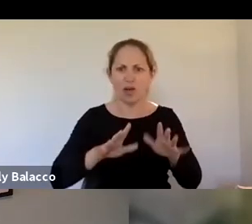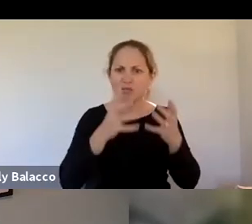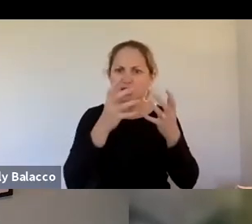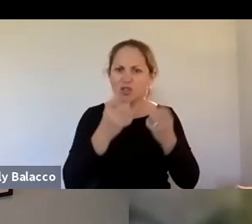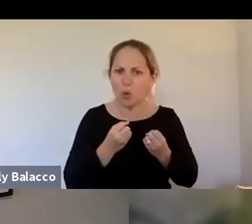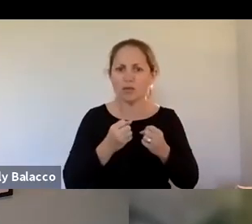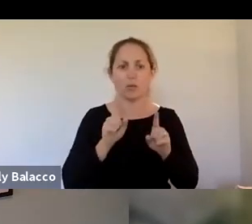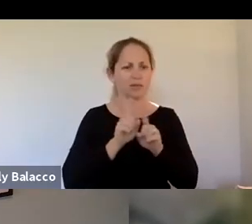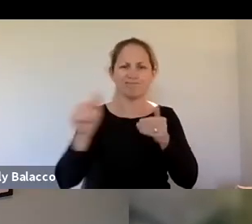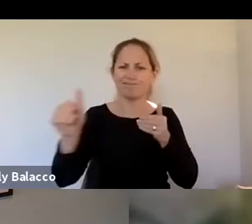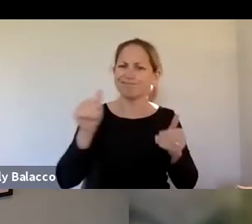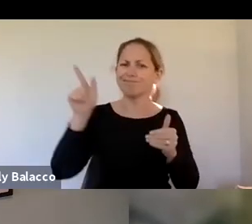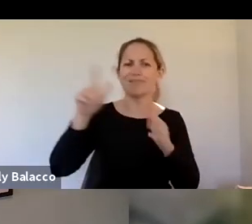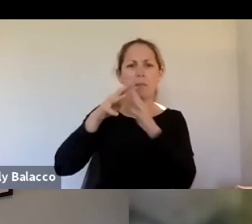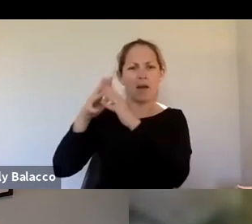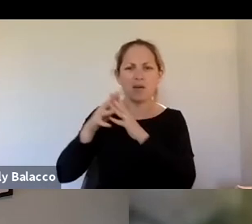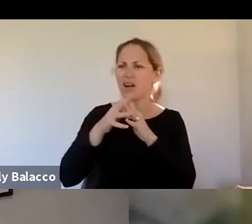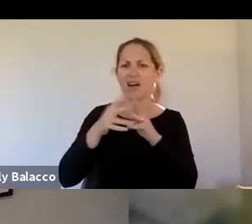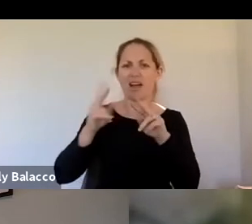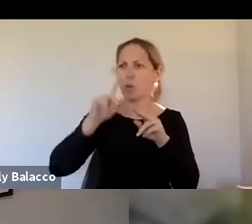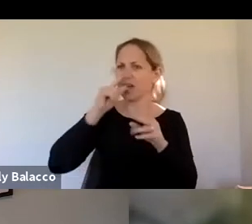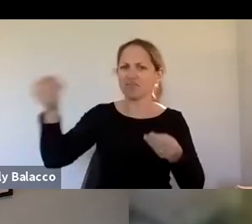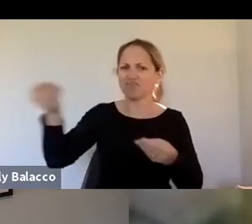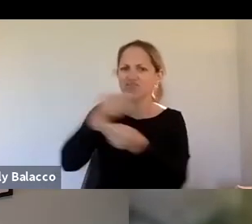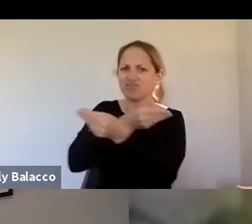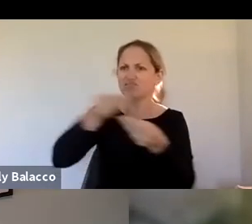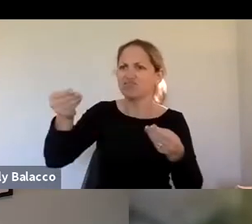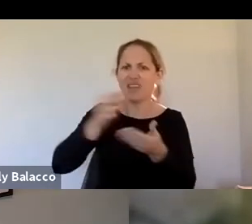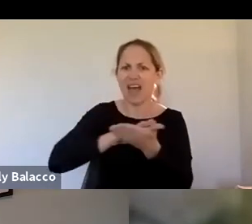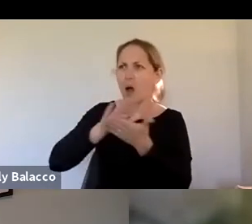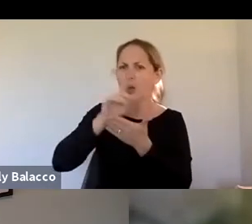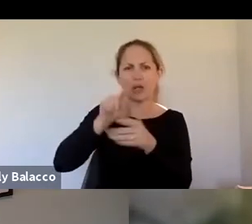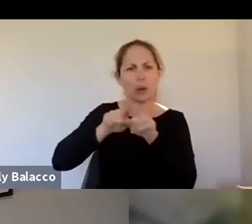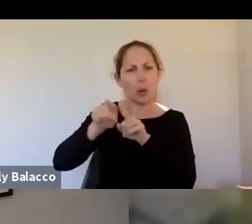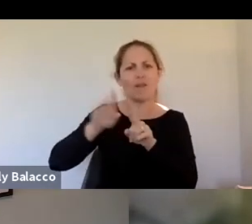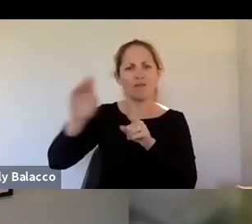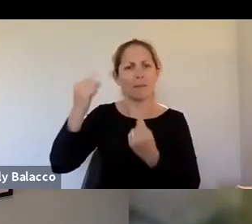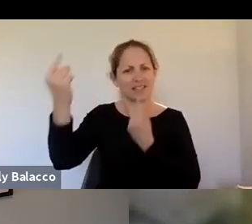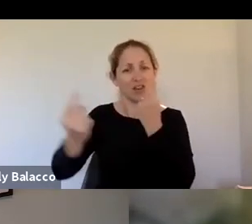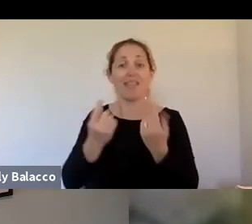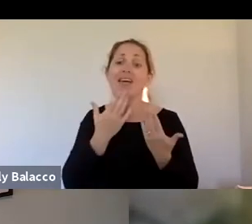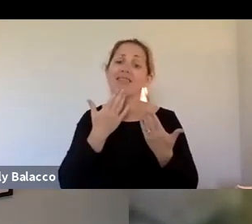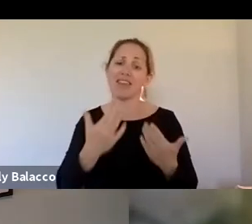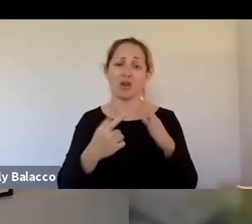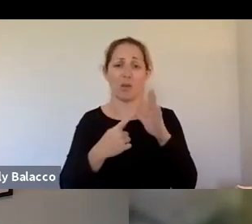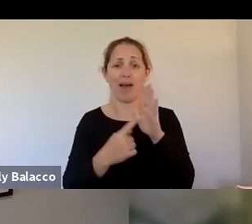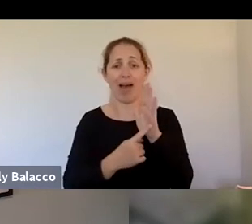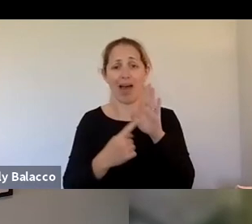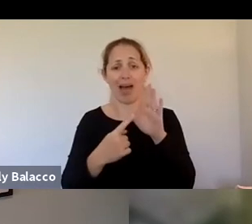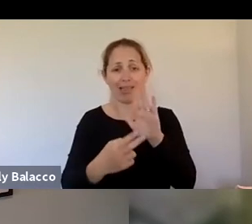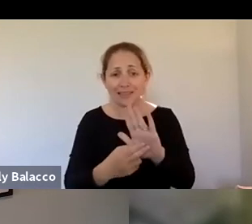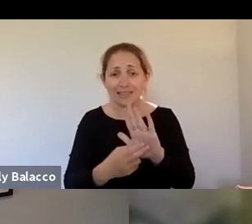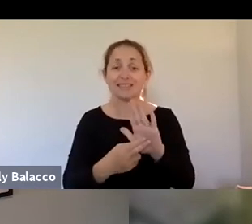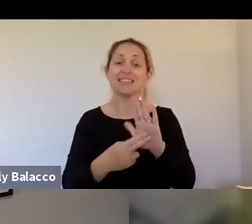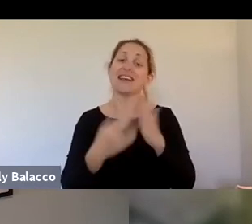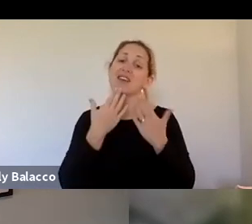and discussing what we can learn from each other. Thank you to Alan and Megan for staying up late for this discussion. What feels like it might be a bit of a